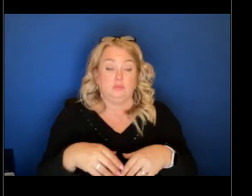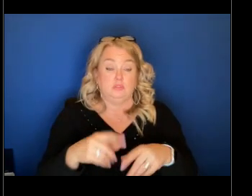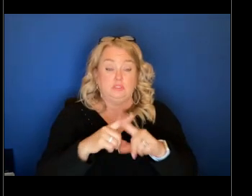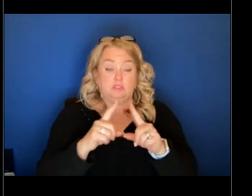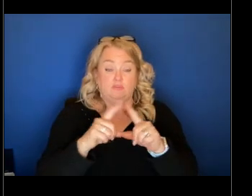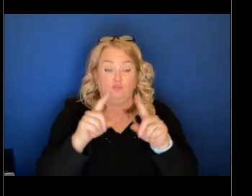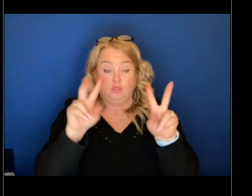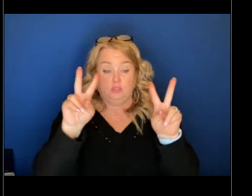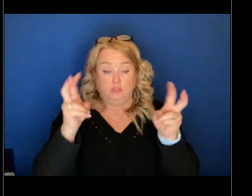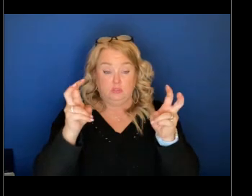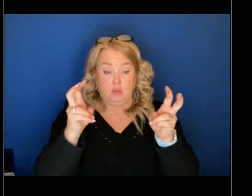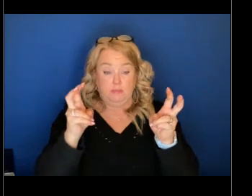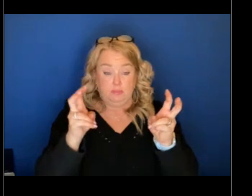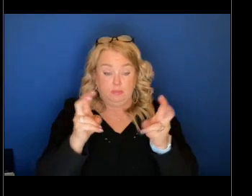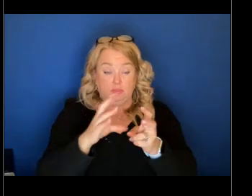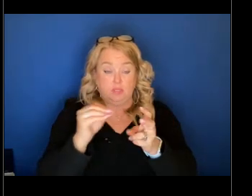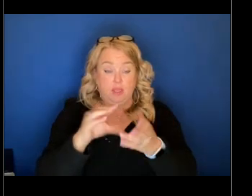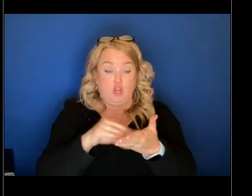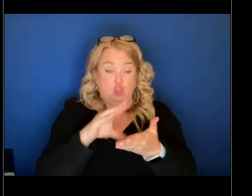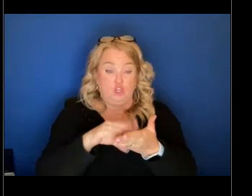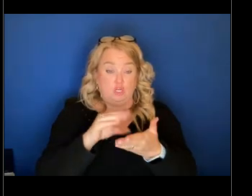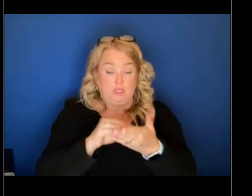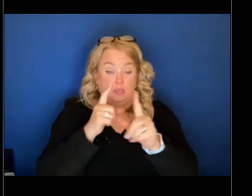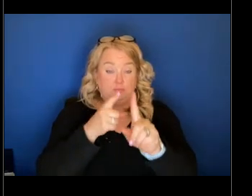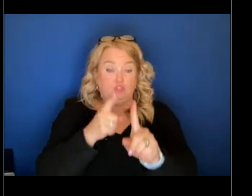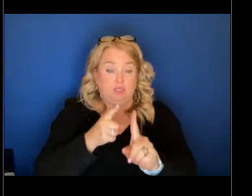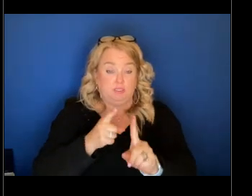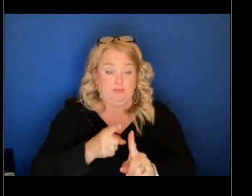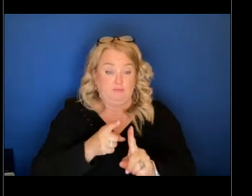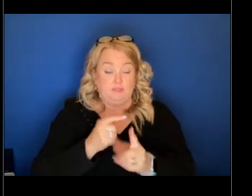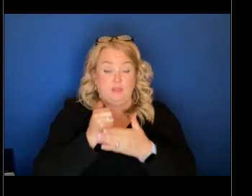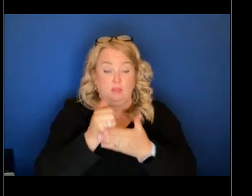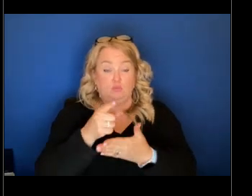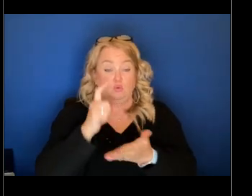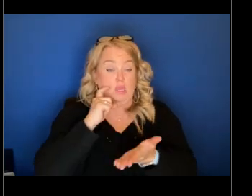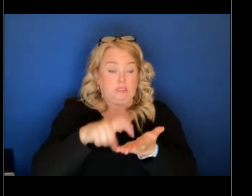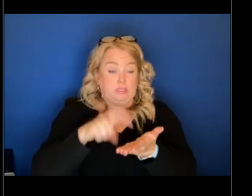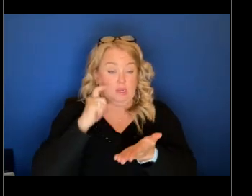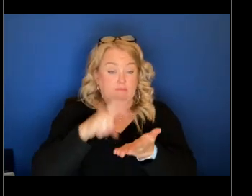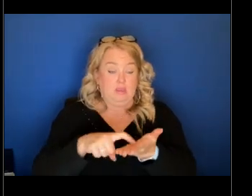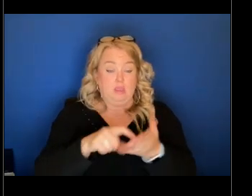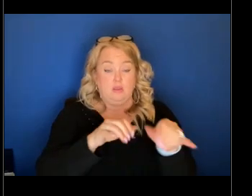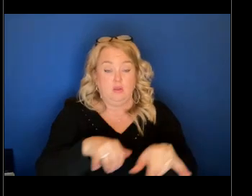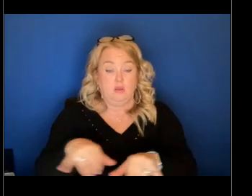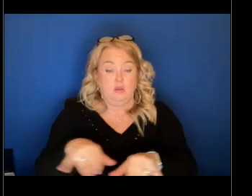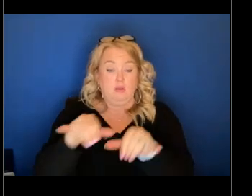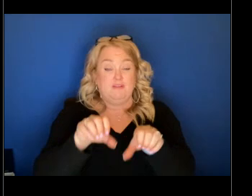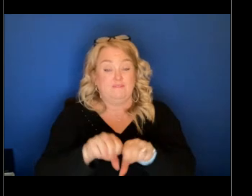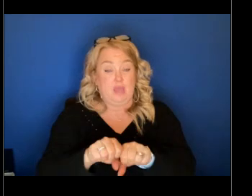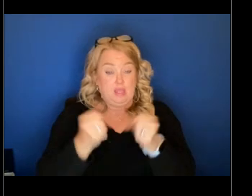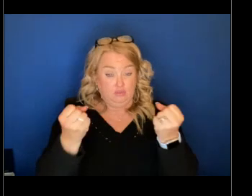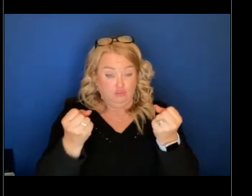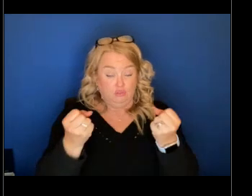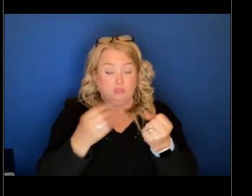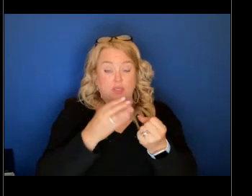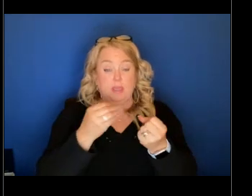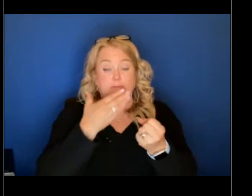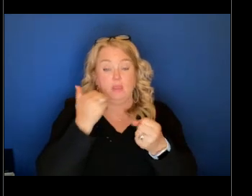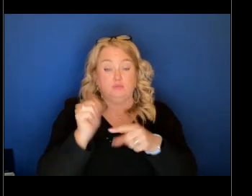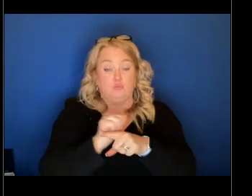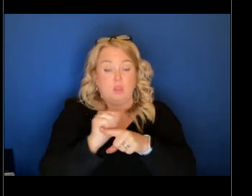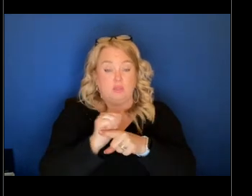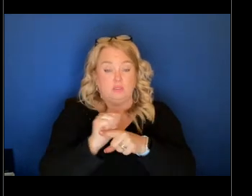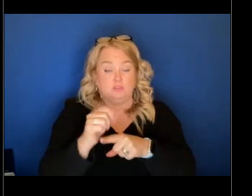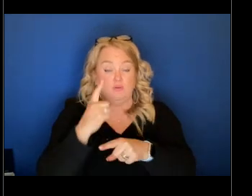and learning objectives to help you identify common violations and best practices to